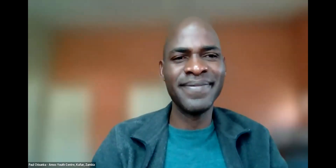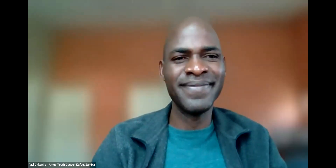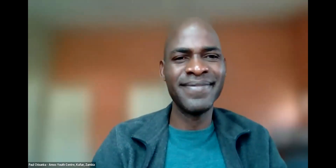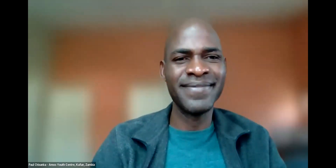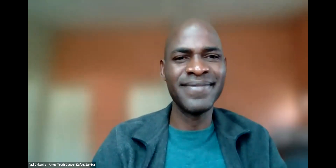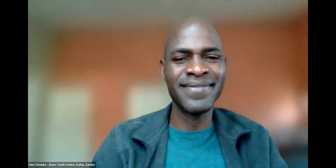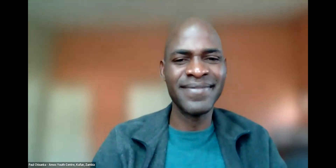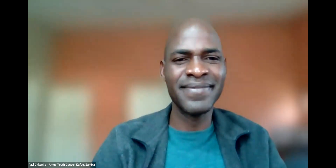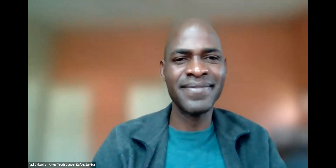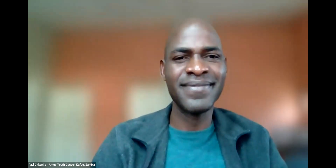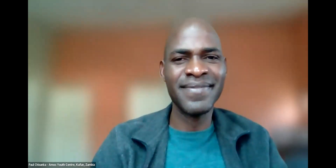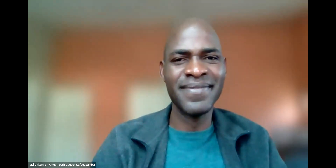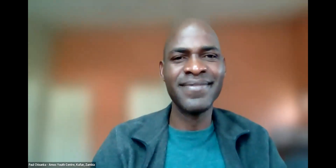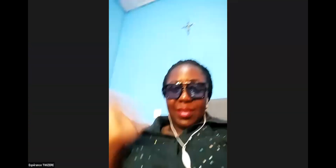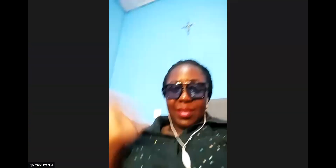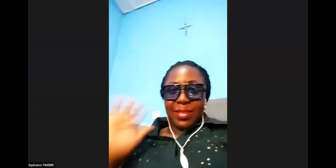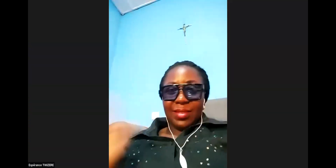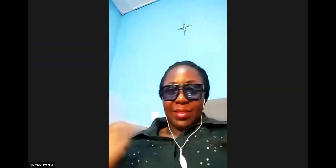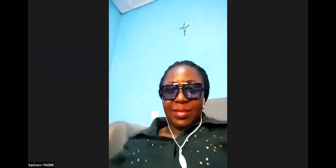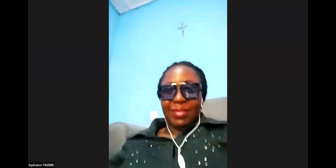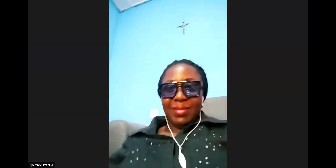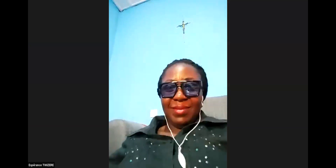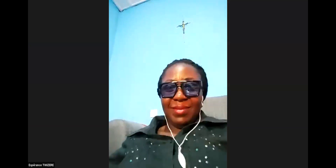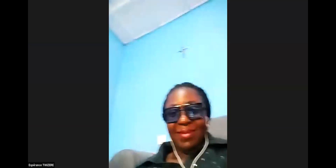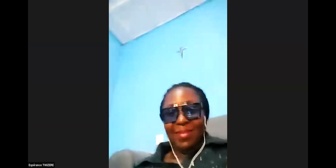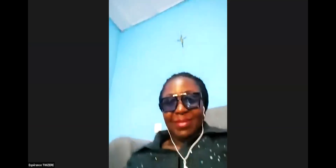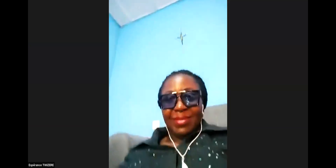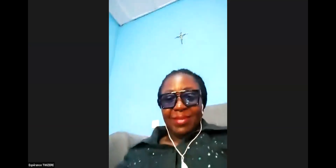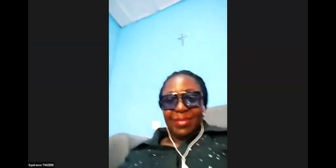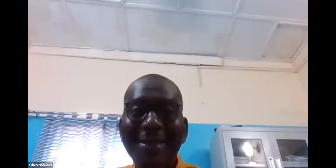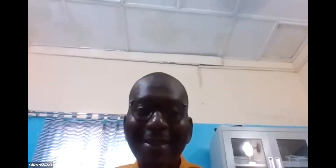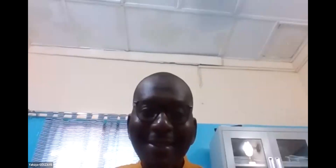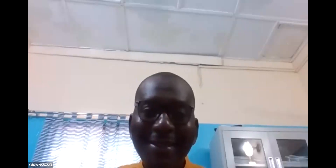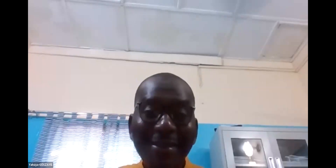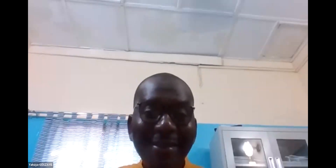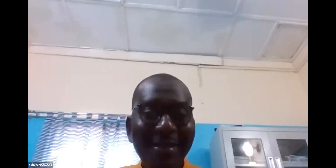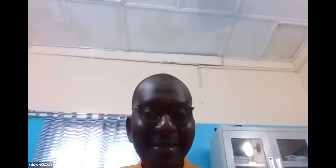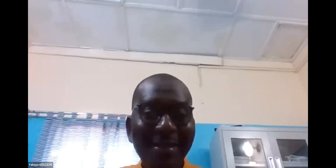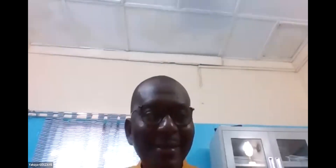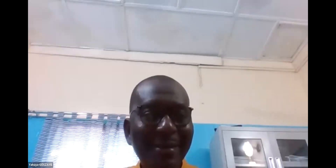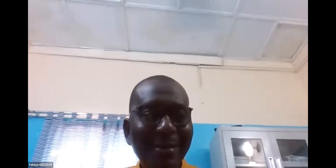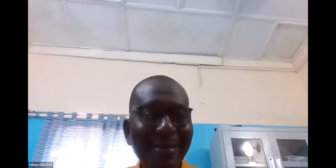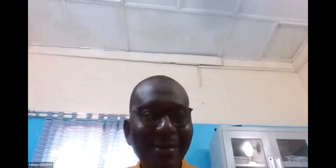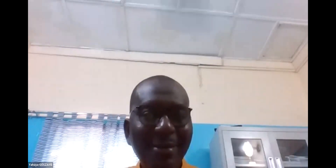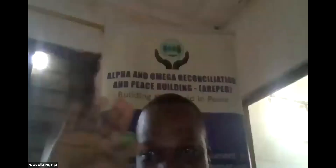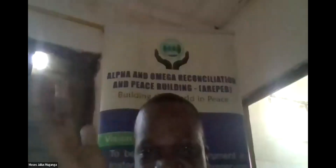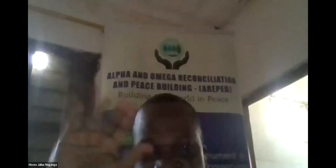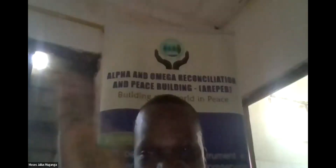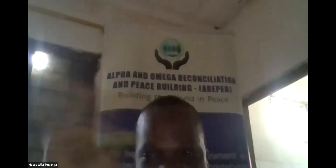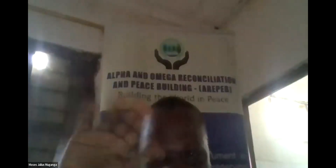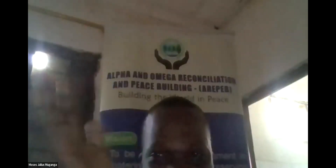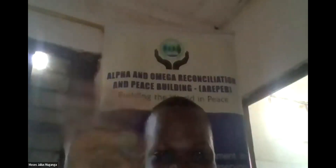Asante sana. Bye. Bye. Thank you. Thank you. Thank you. Thank